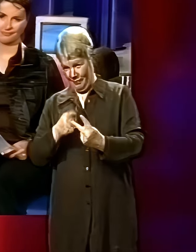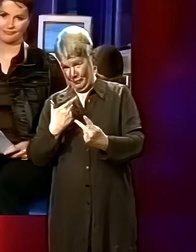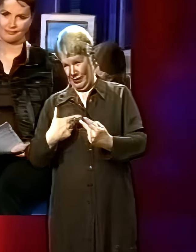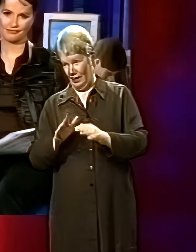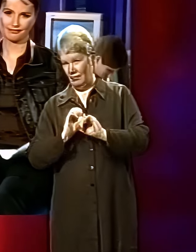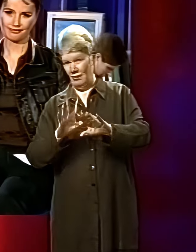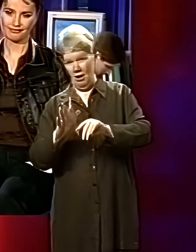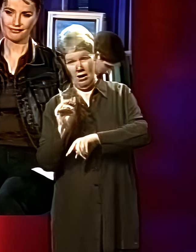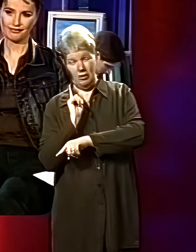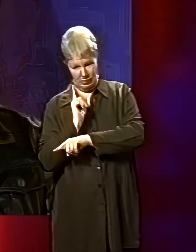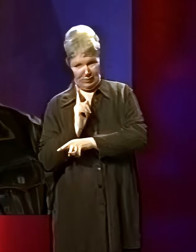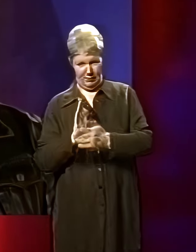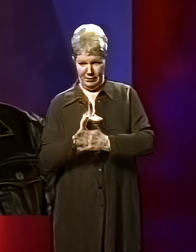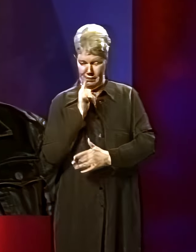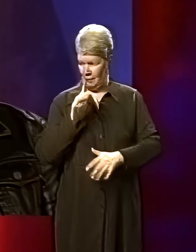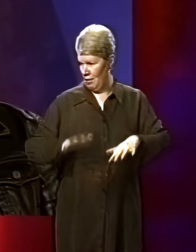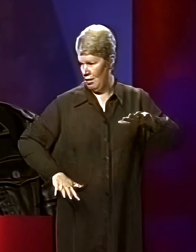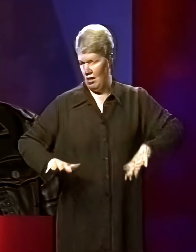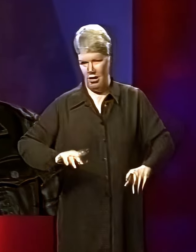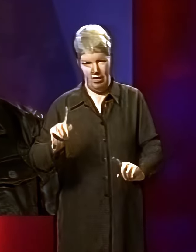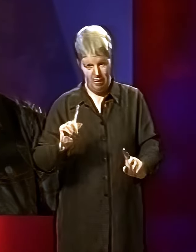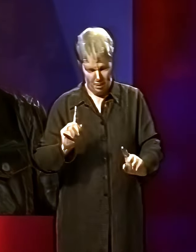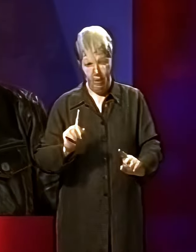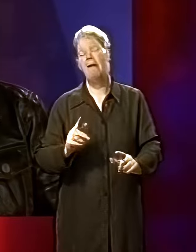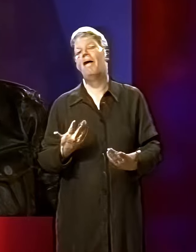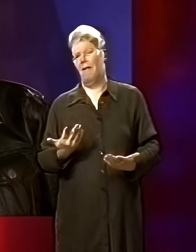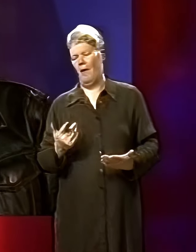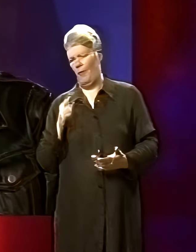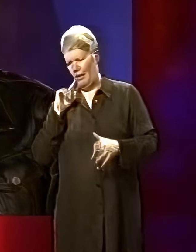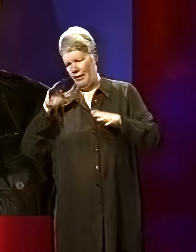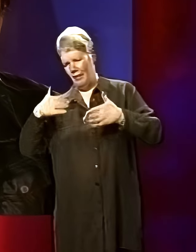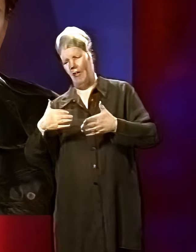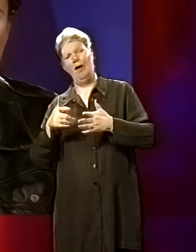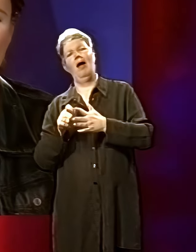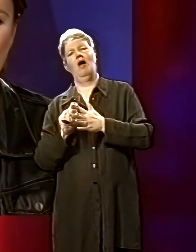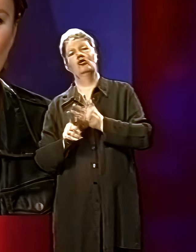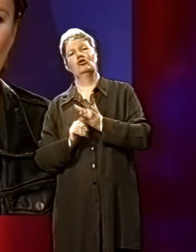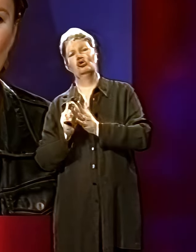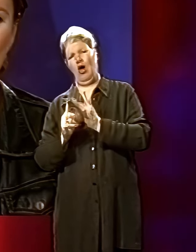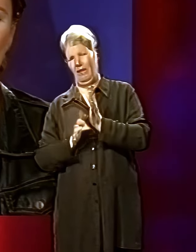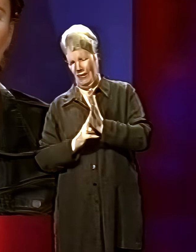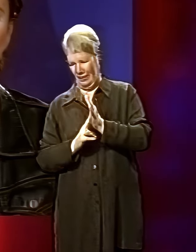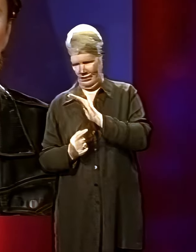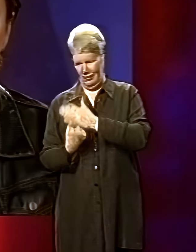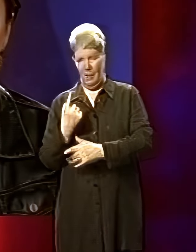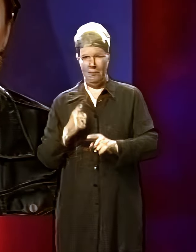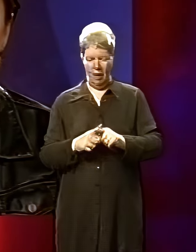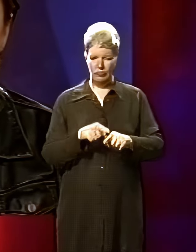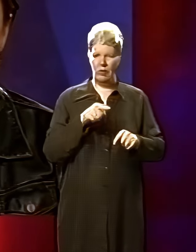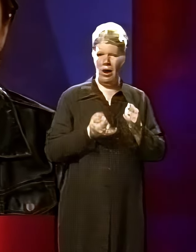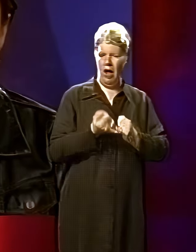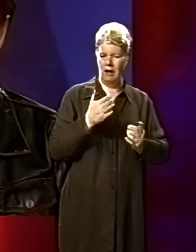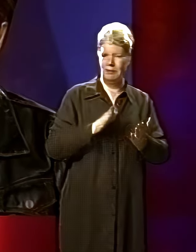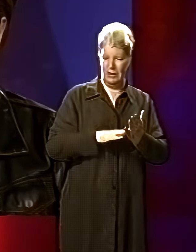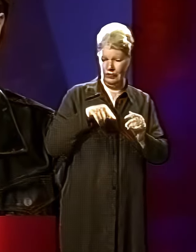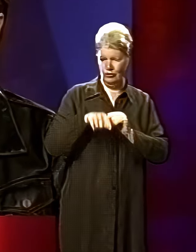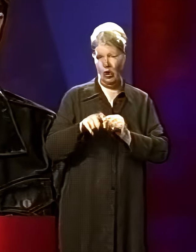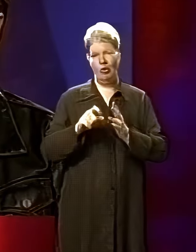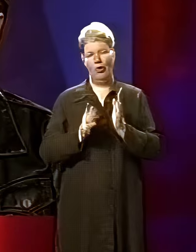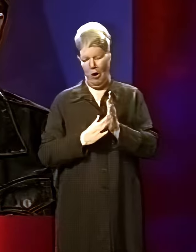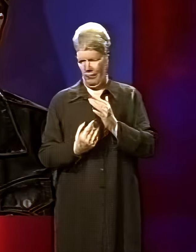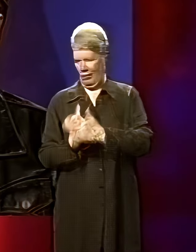for leaving customers in the lurch. We'll look at the Dolphin bathroom deluge and the lastminute.com torrent shortly, but first, a